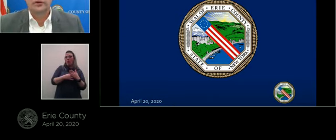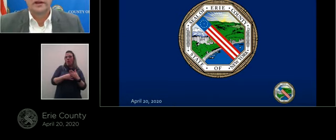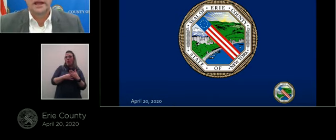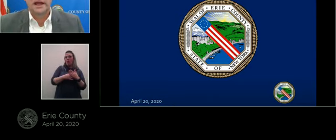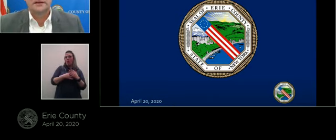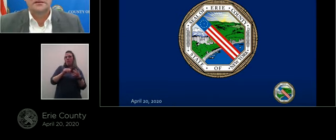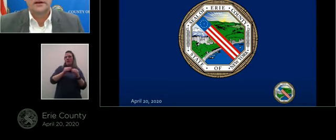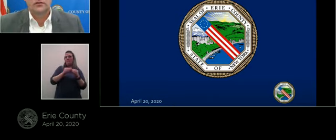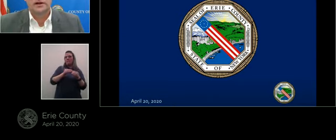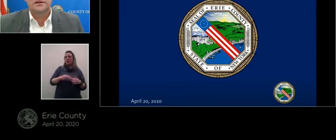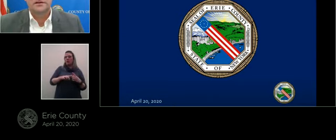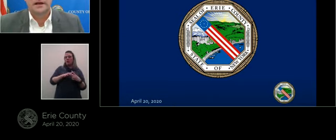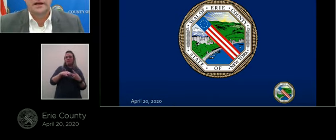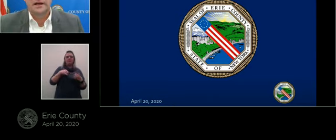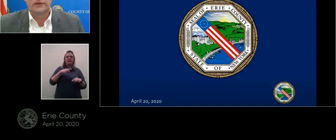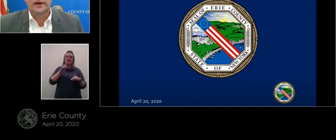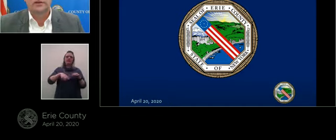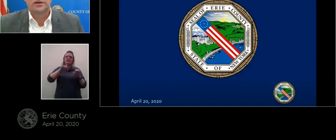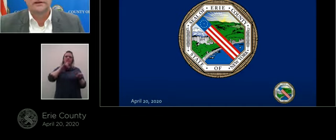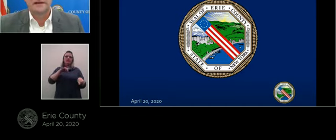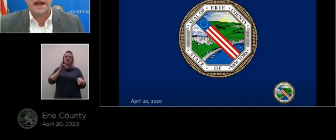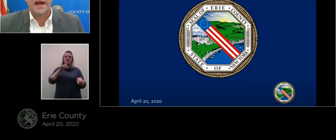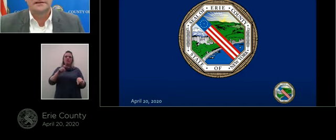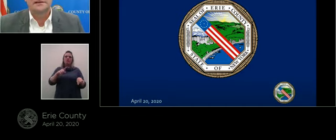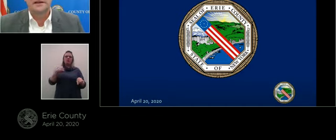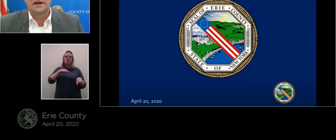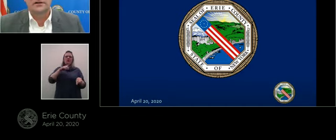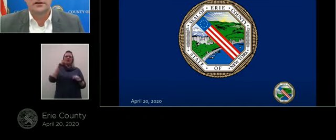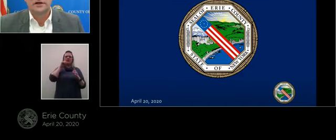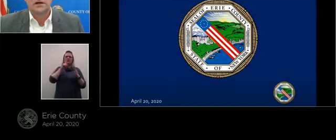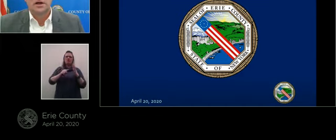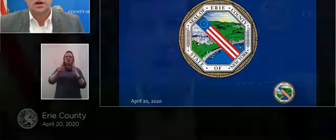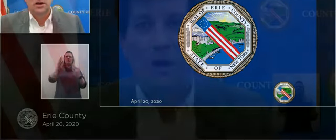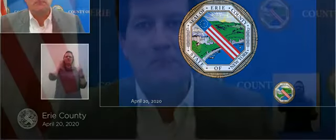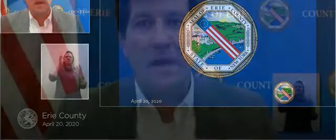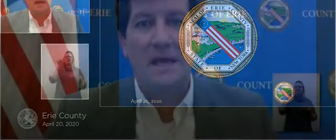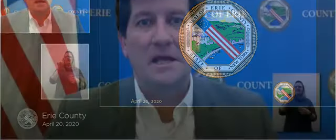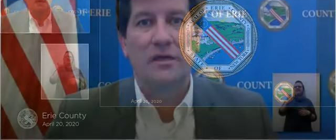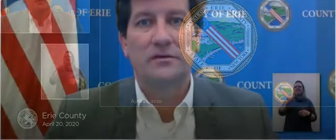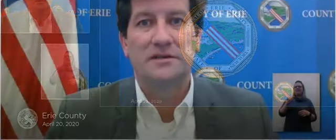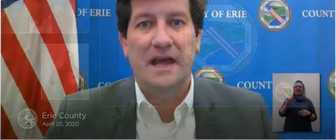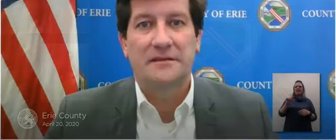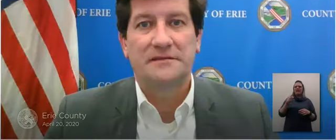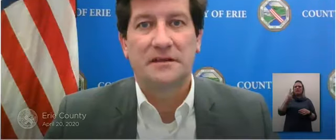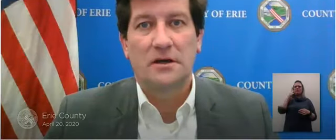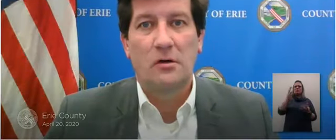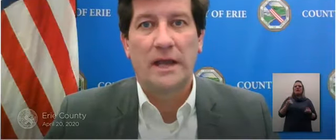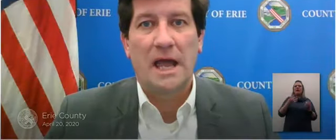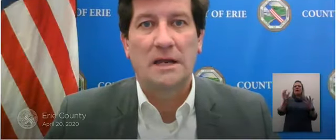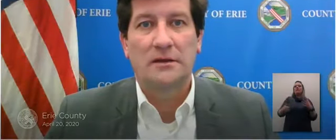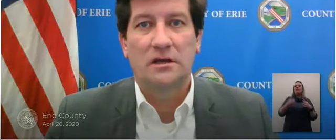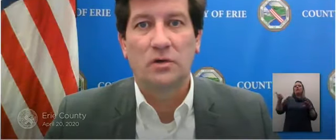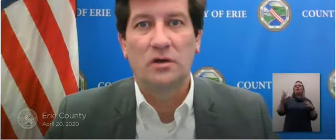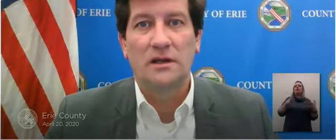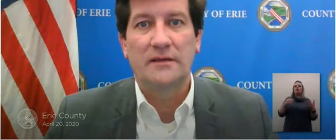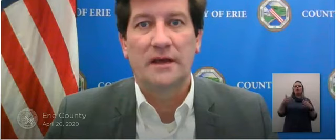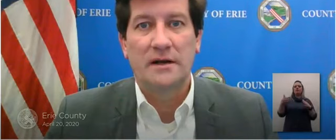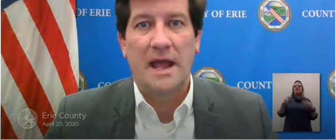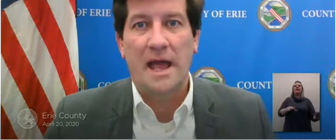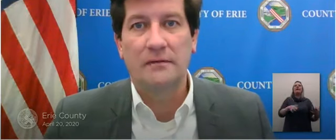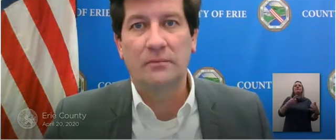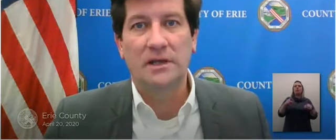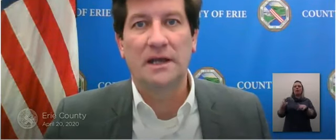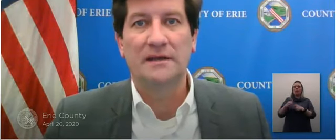I really can't answer that question. We'd have to look at the data to see are there many other deaths that are going on in the community